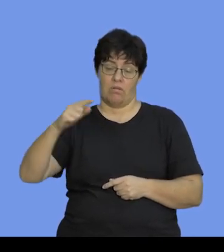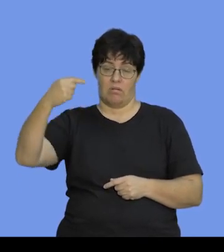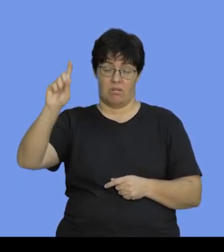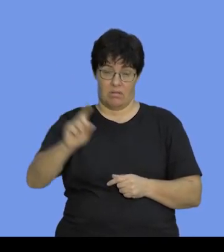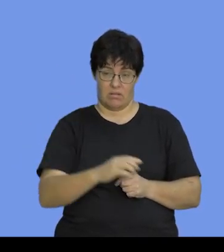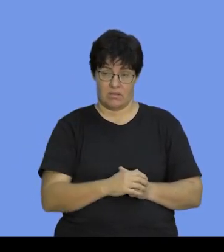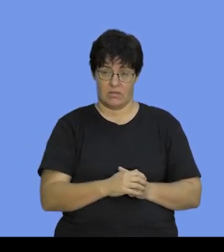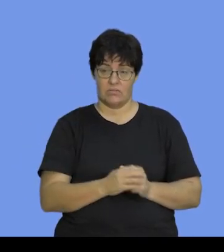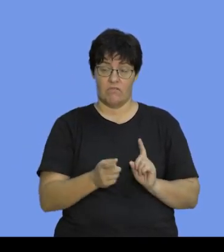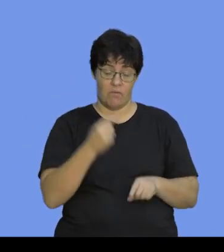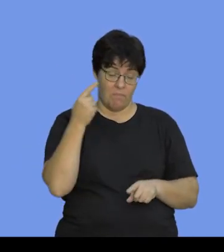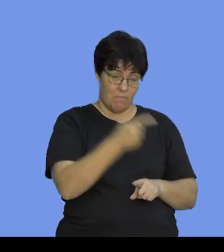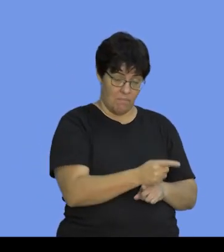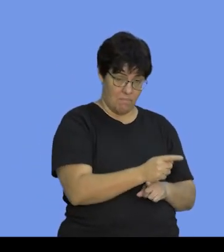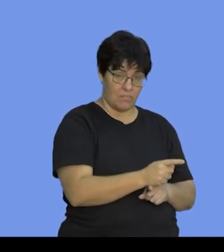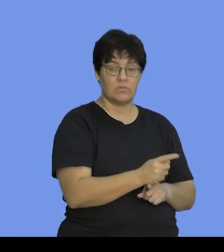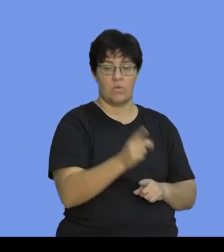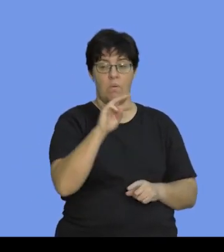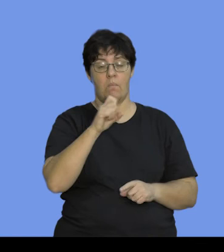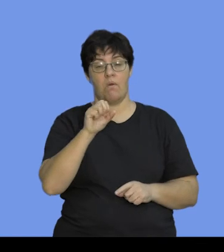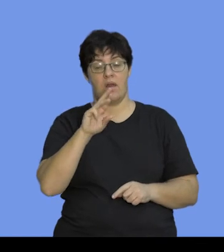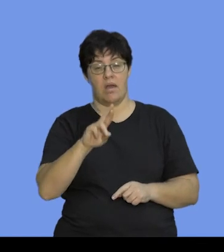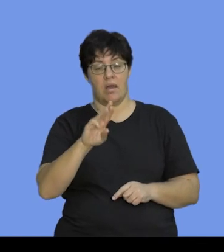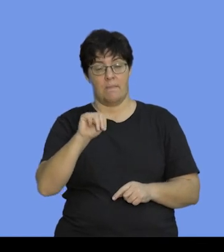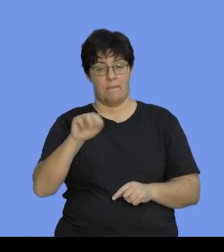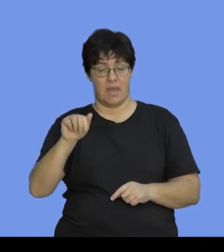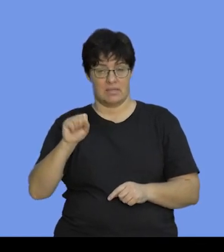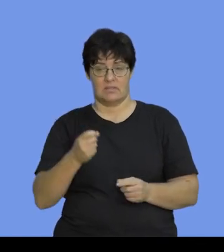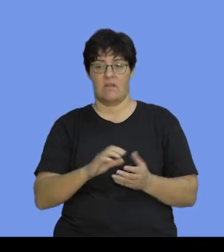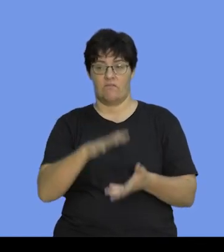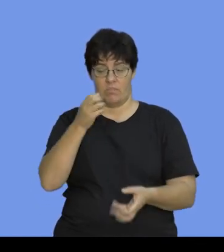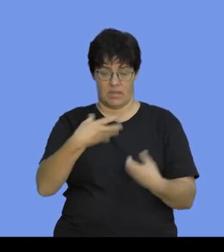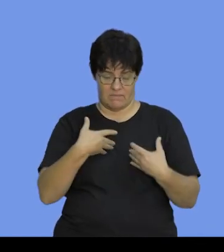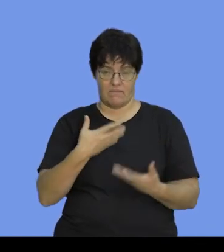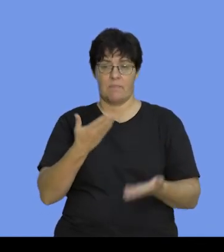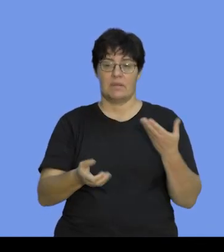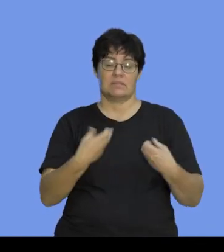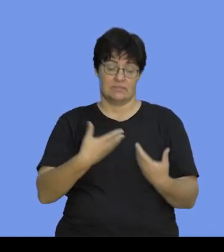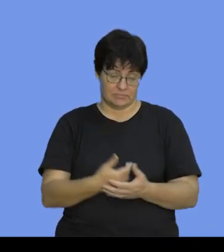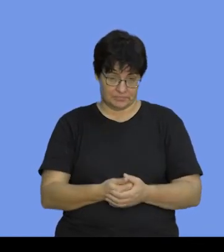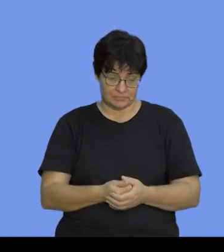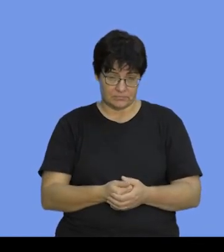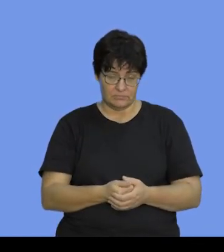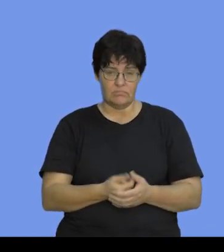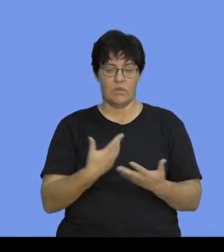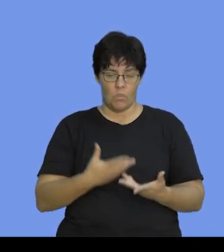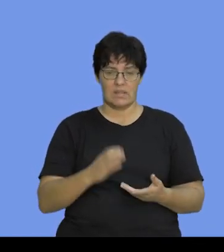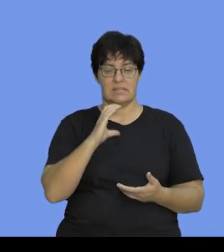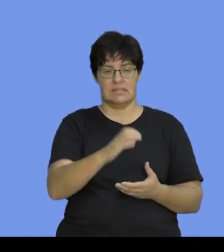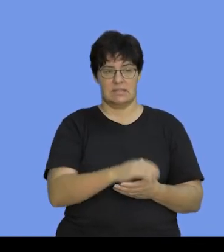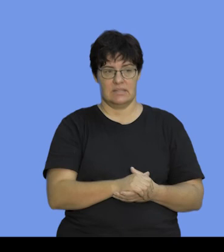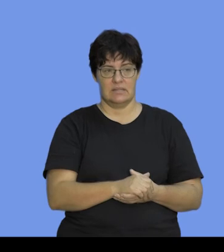So we moved from the correct formula to the molar mass. We are given the volume and the mass. We are determining